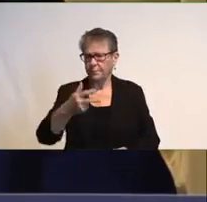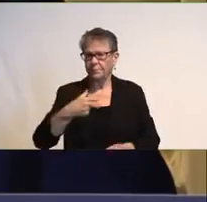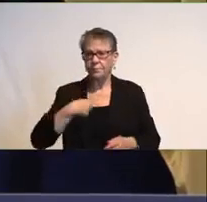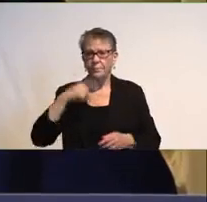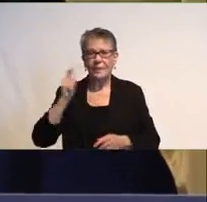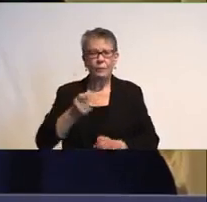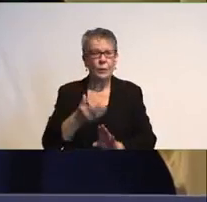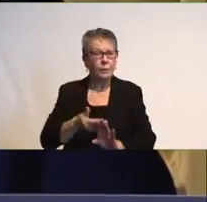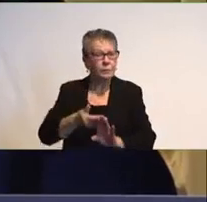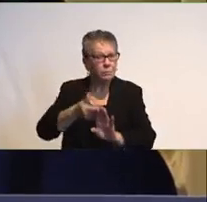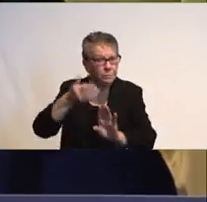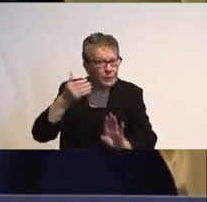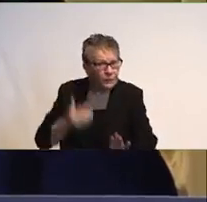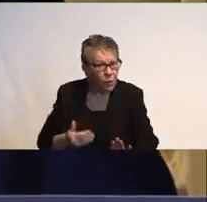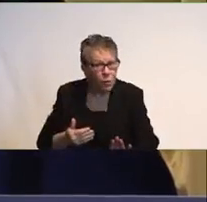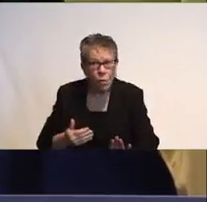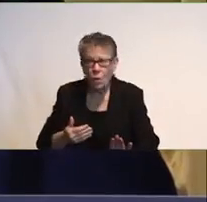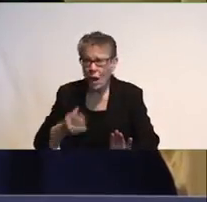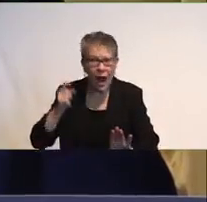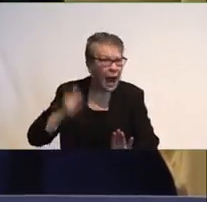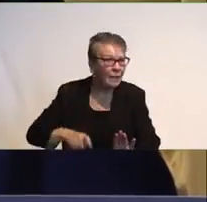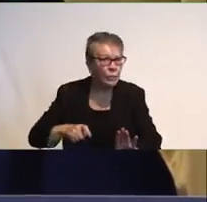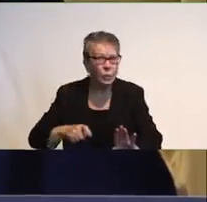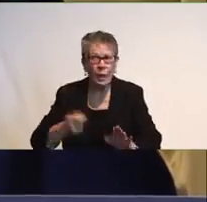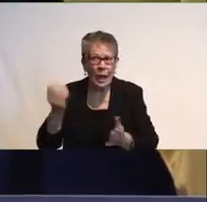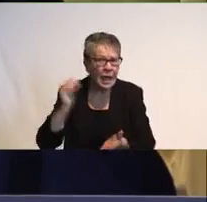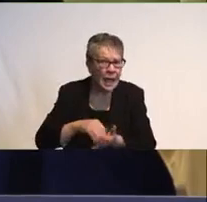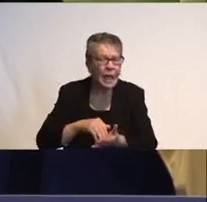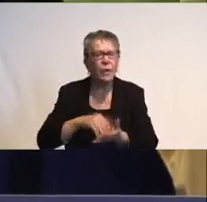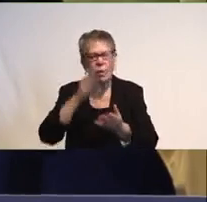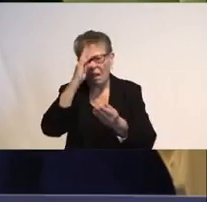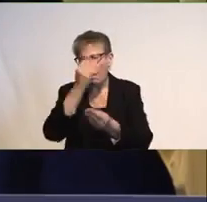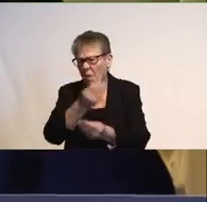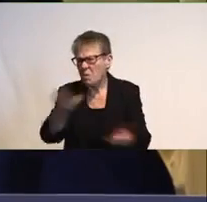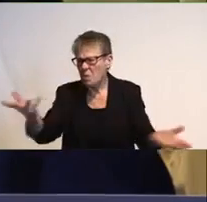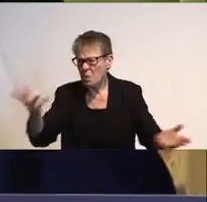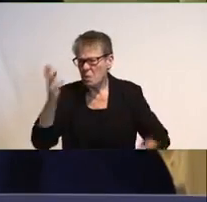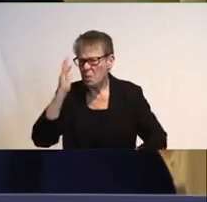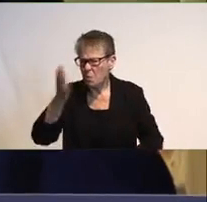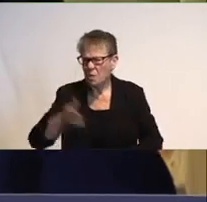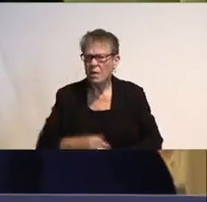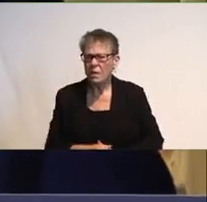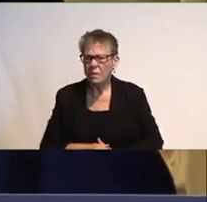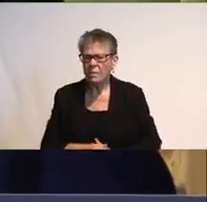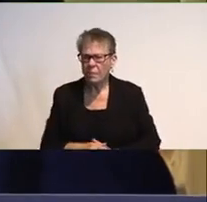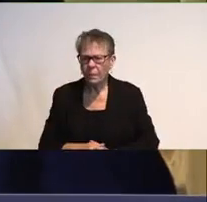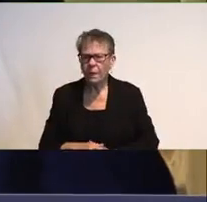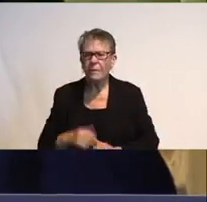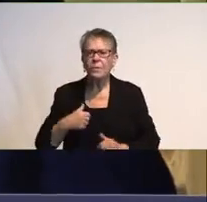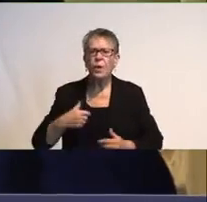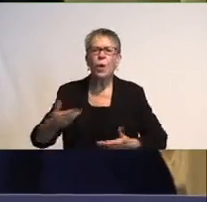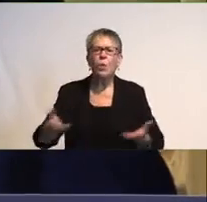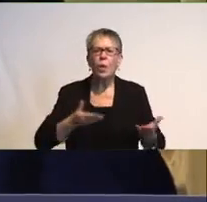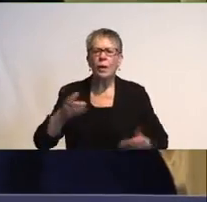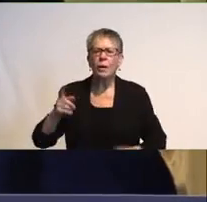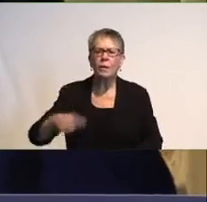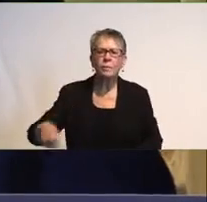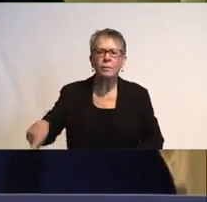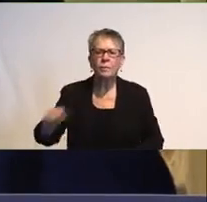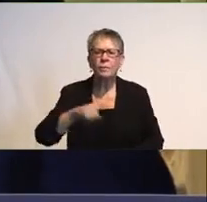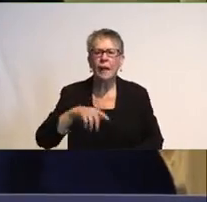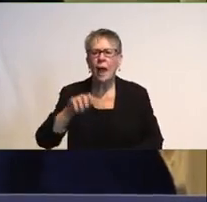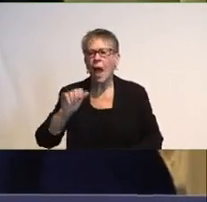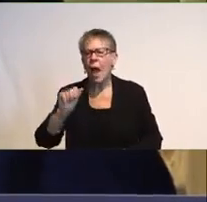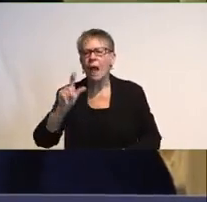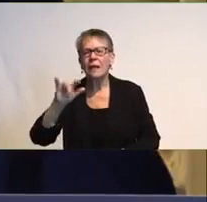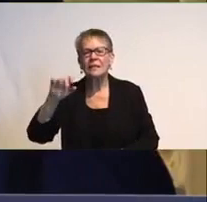and then, we will. I want to start, it gives me great joy to welcome Elise Young back. And Elise, it's great to see you, great to have